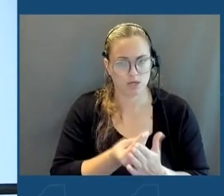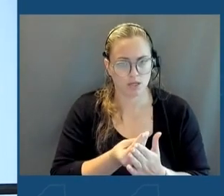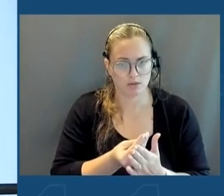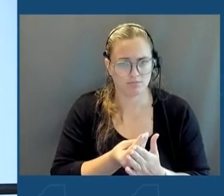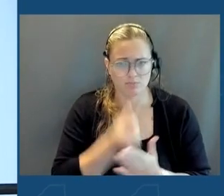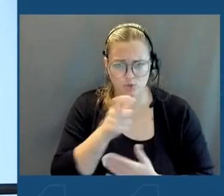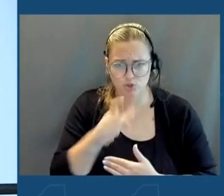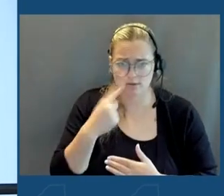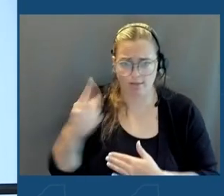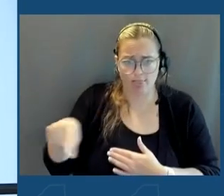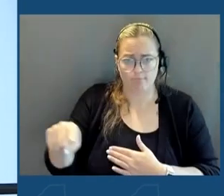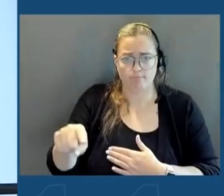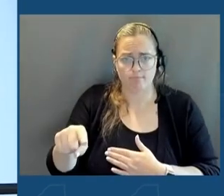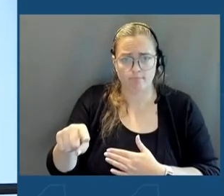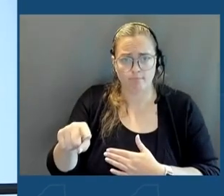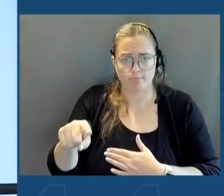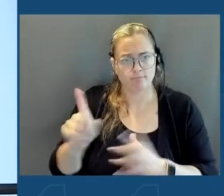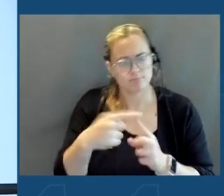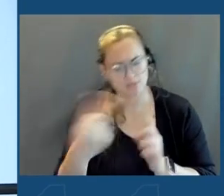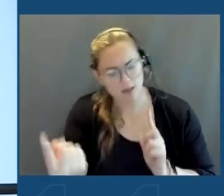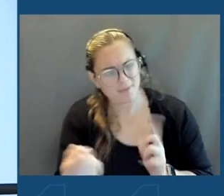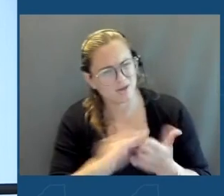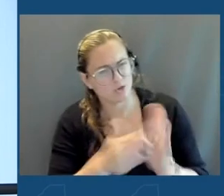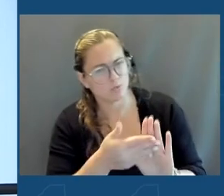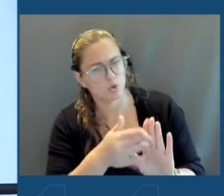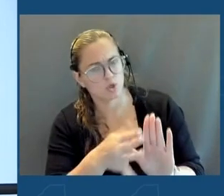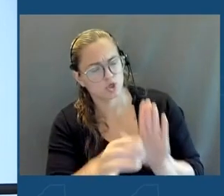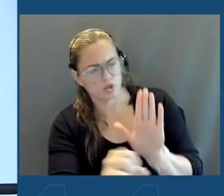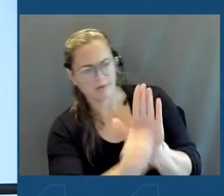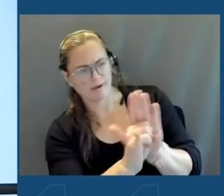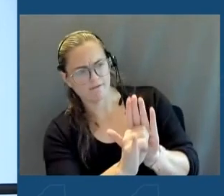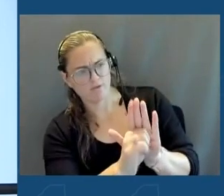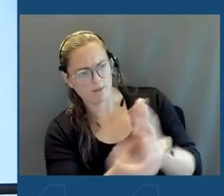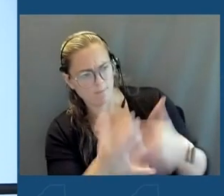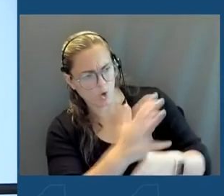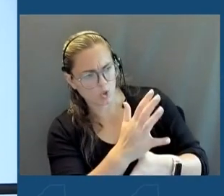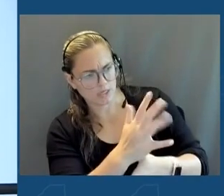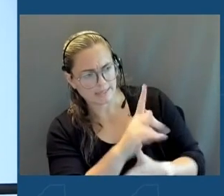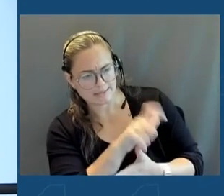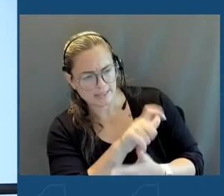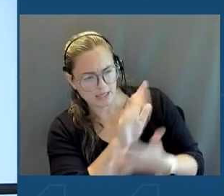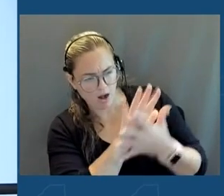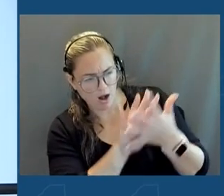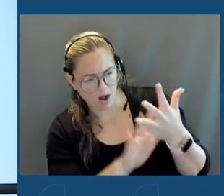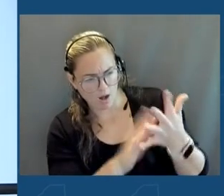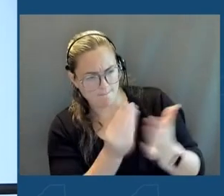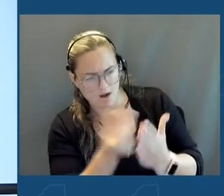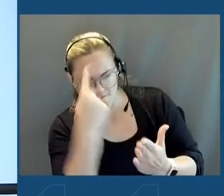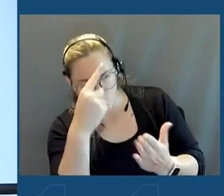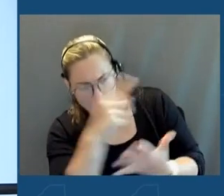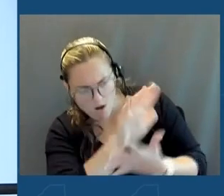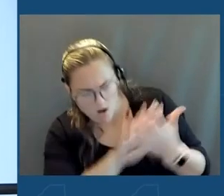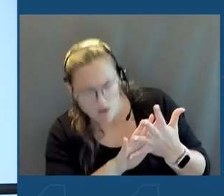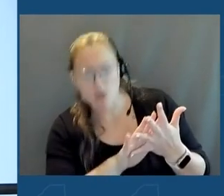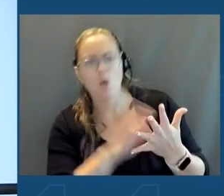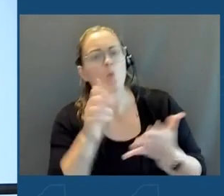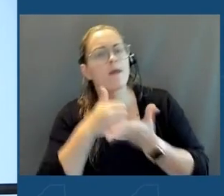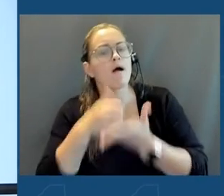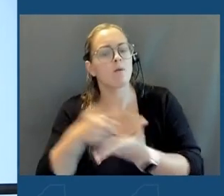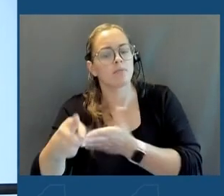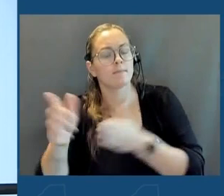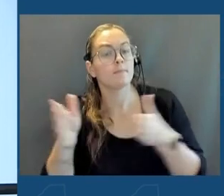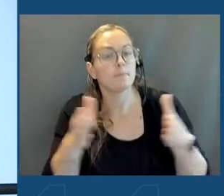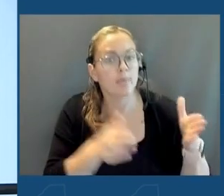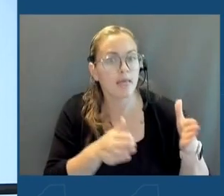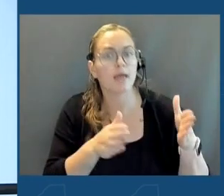the contrary, it's about letting the community speak and prioritize their investments. We help them plan and